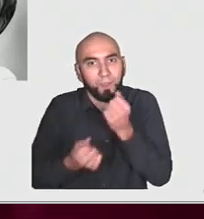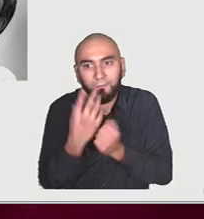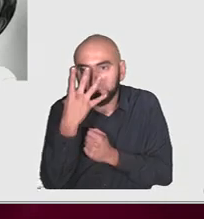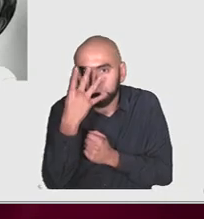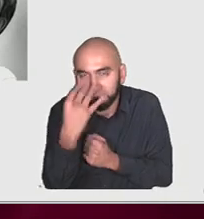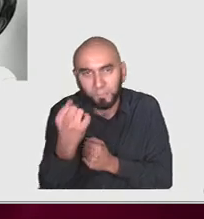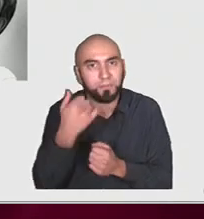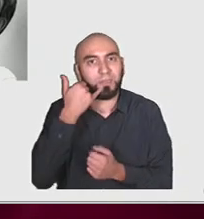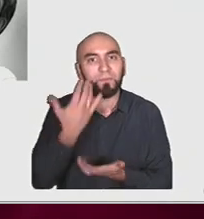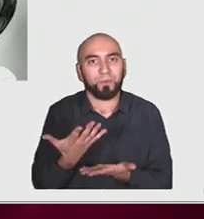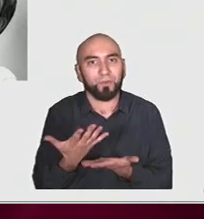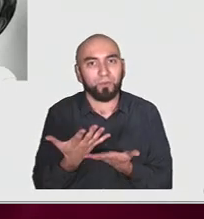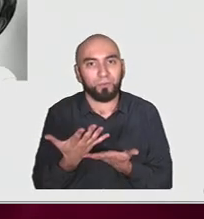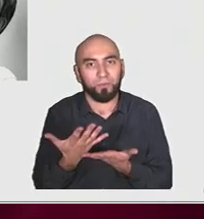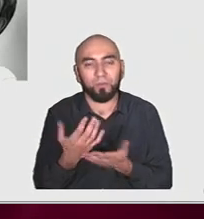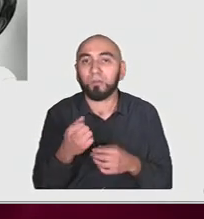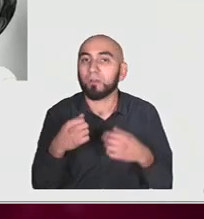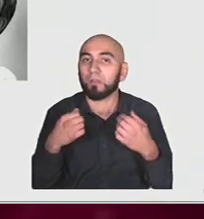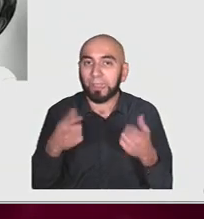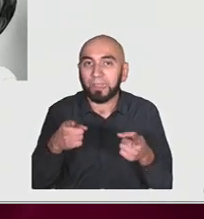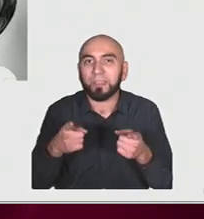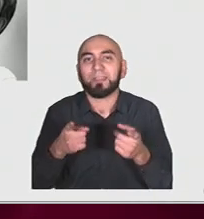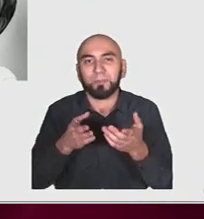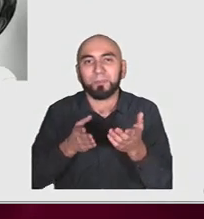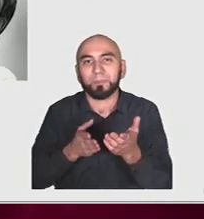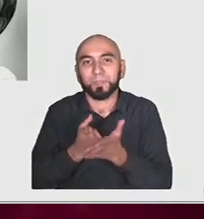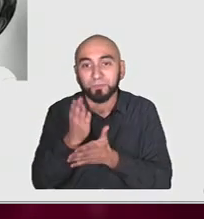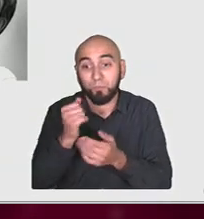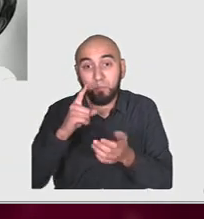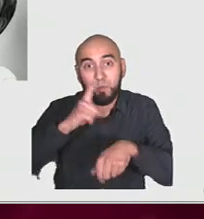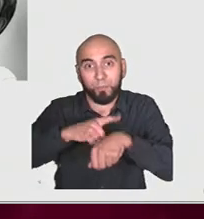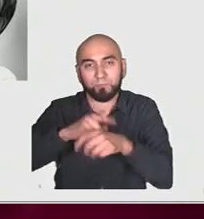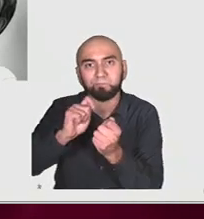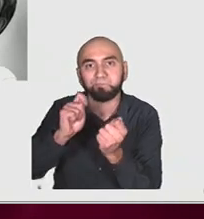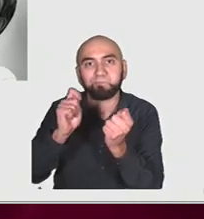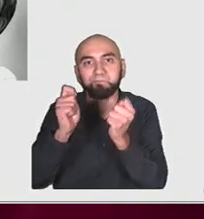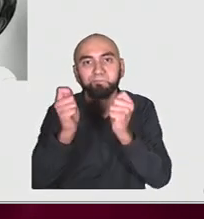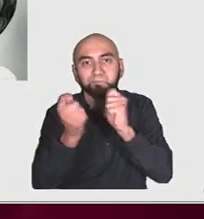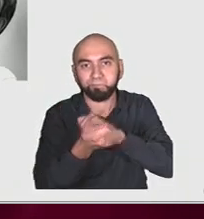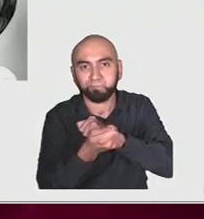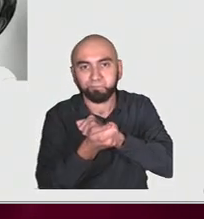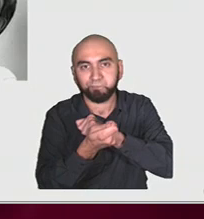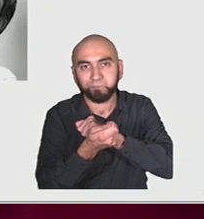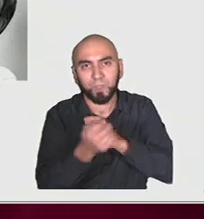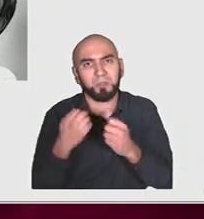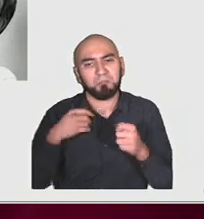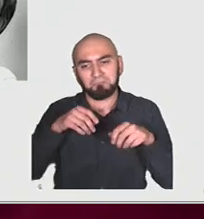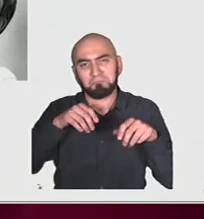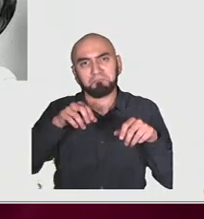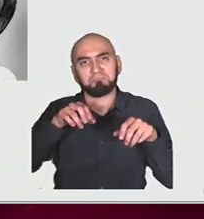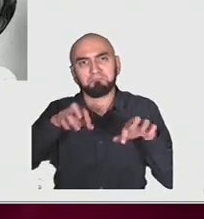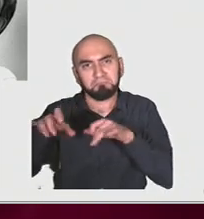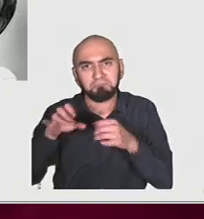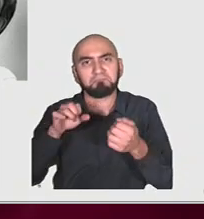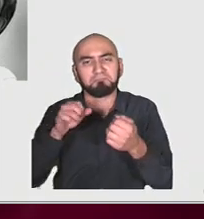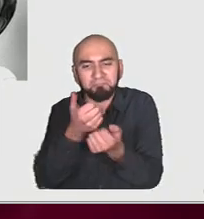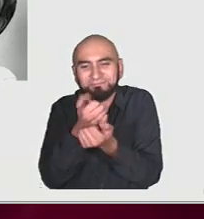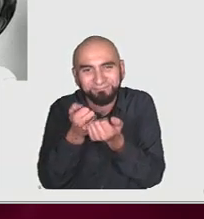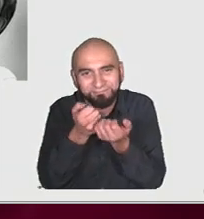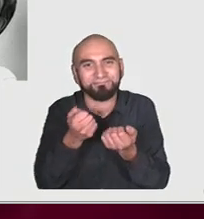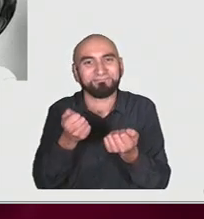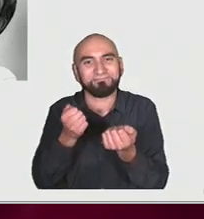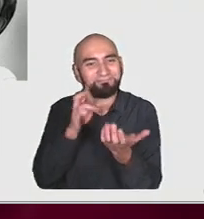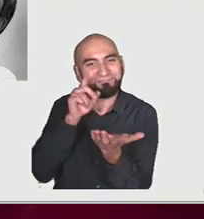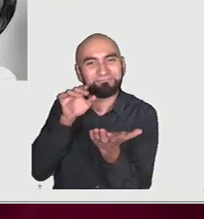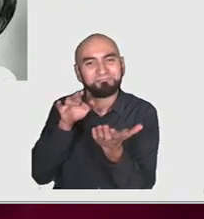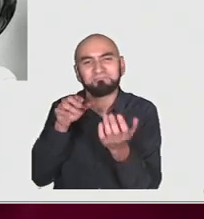it was this big transition moment from clicking on a T9 keyboard really fast or a cool Motorola Razr phone to a